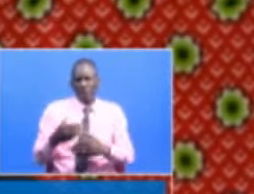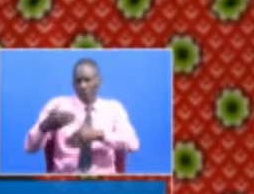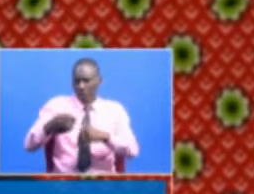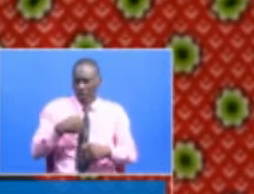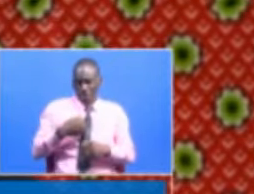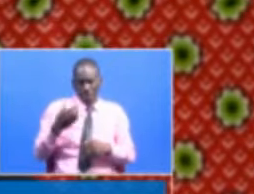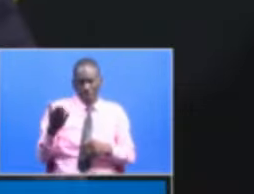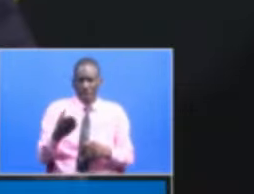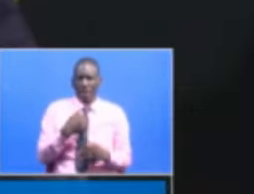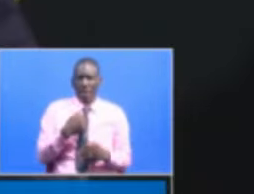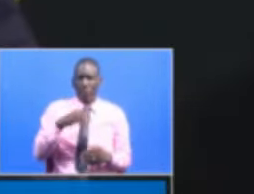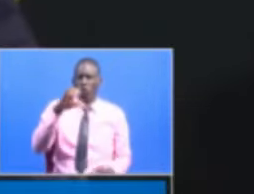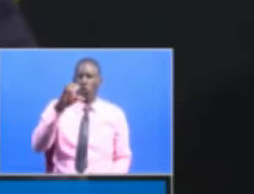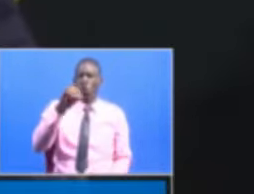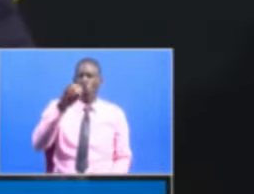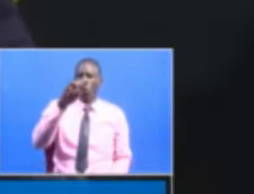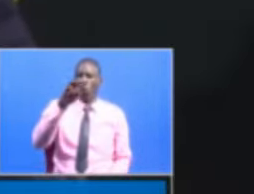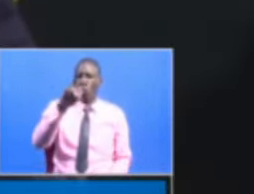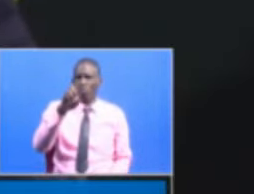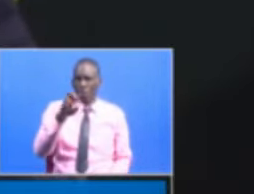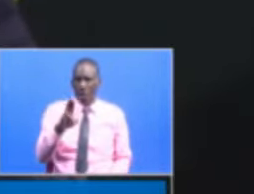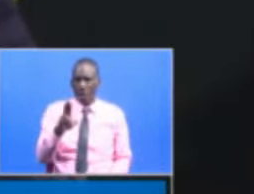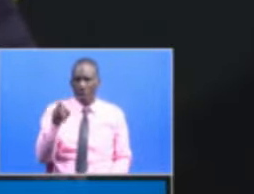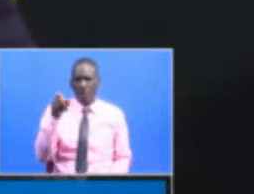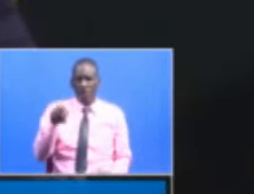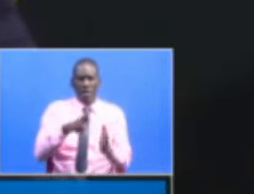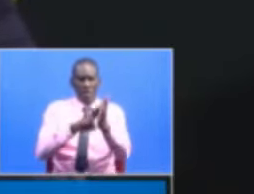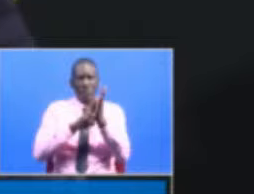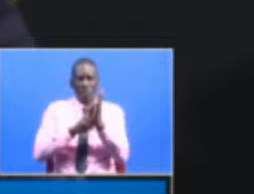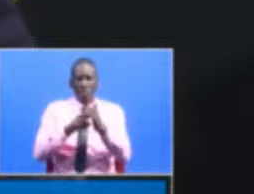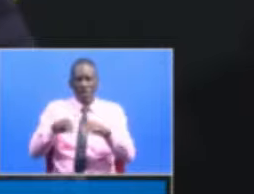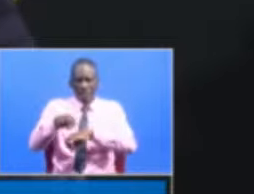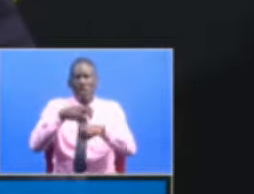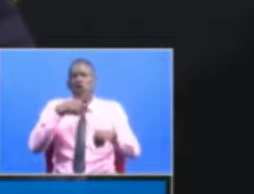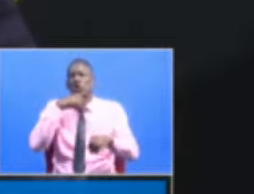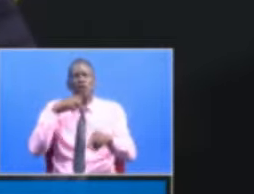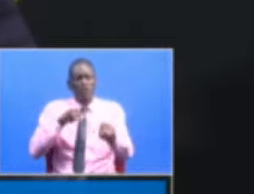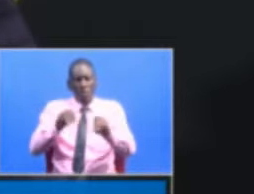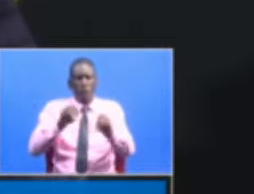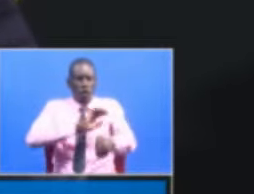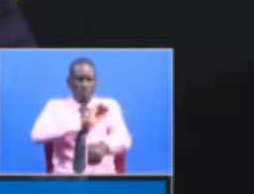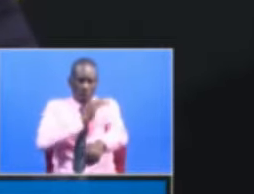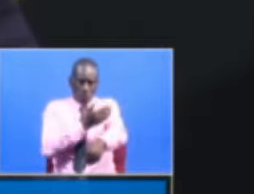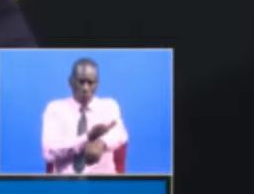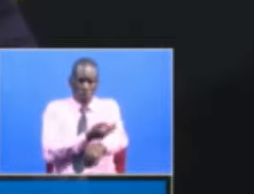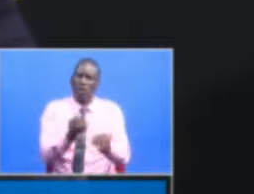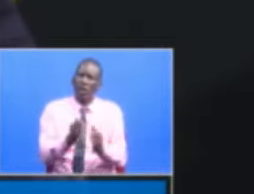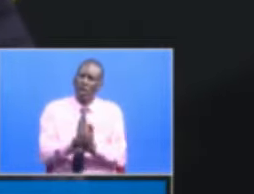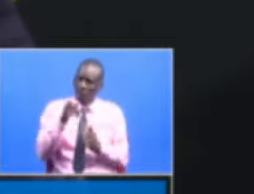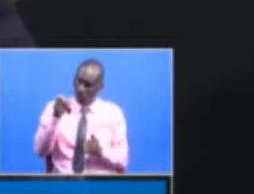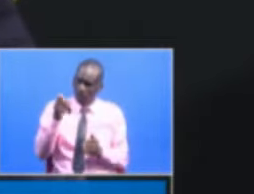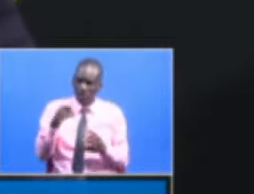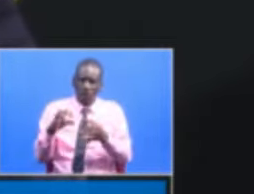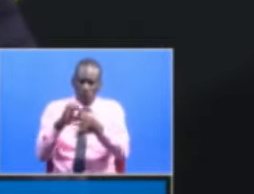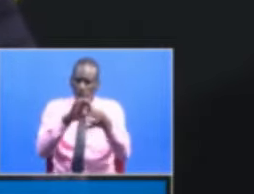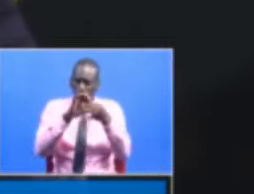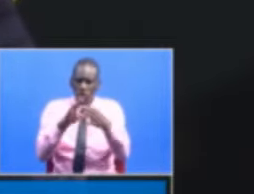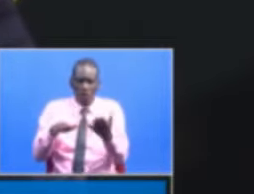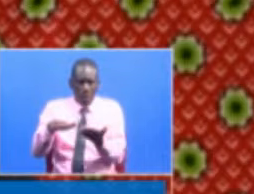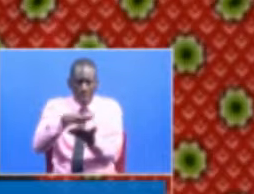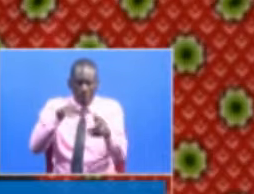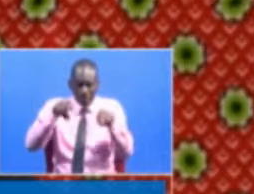is Omar Abdullahi, who is representing the National Drought Management Authority, and he is the coordinator based in this